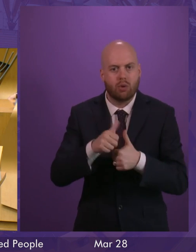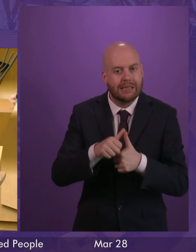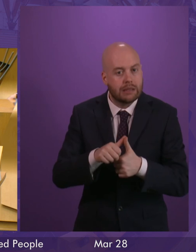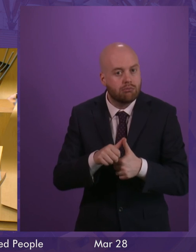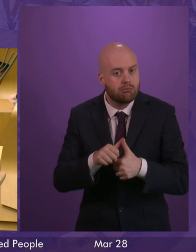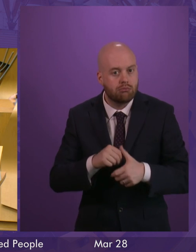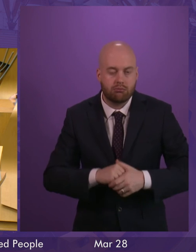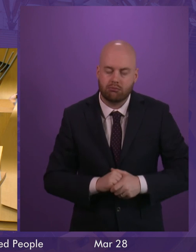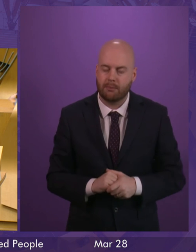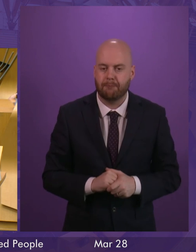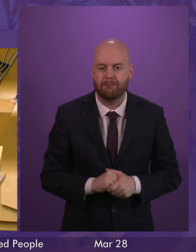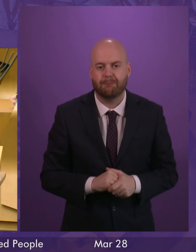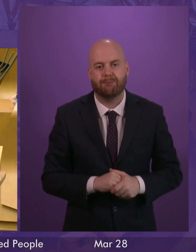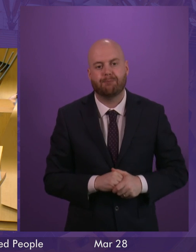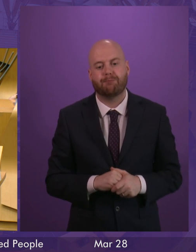forward.